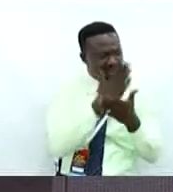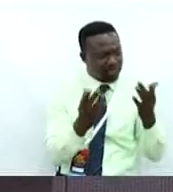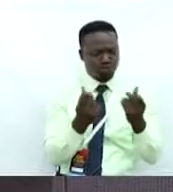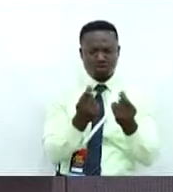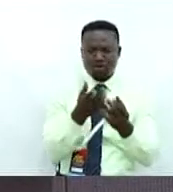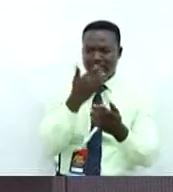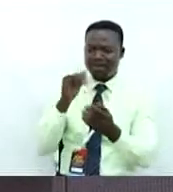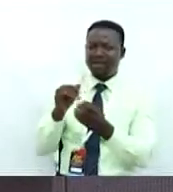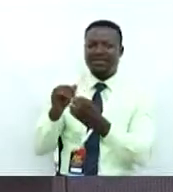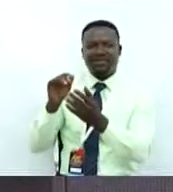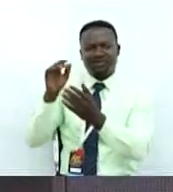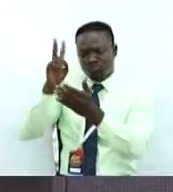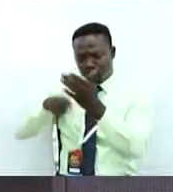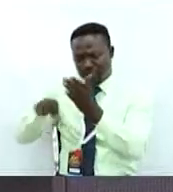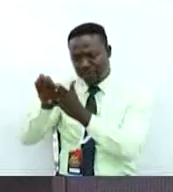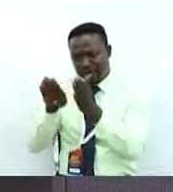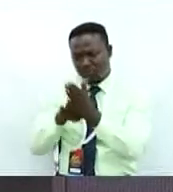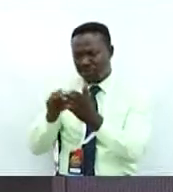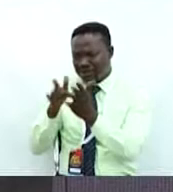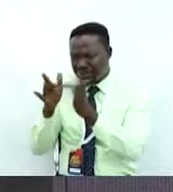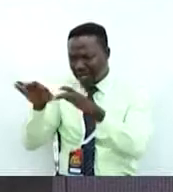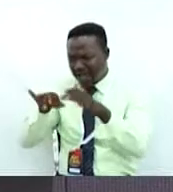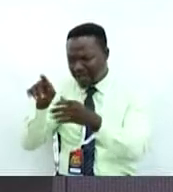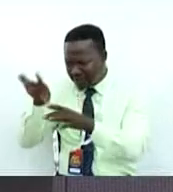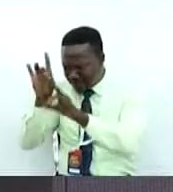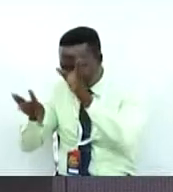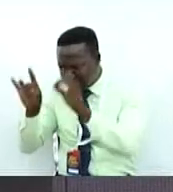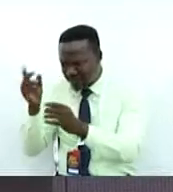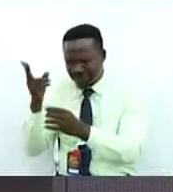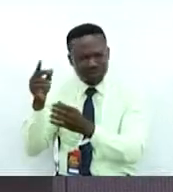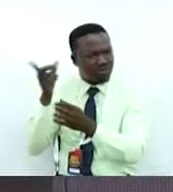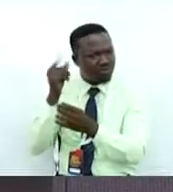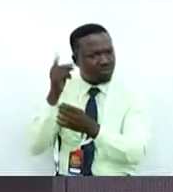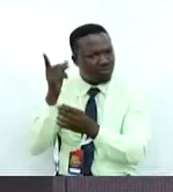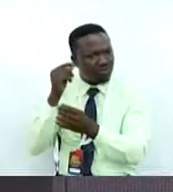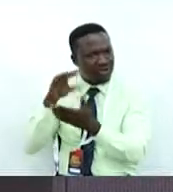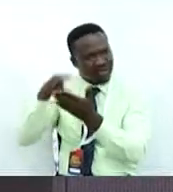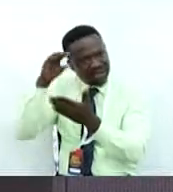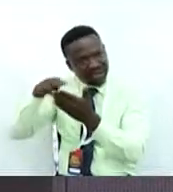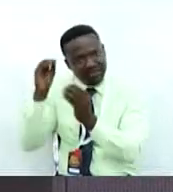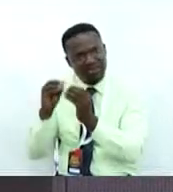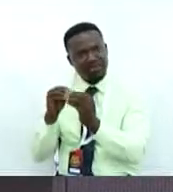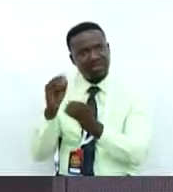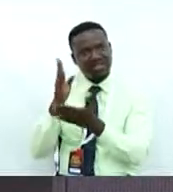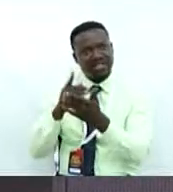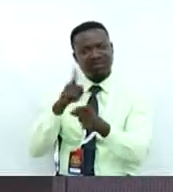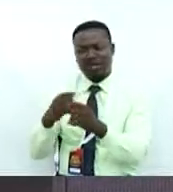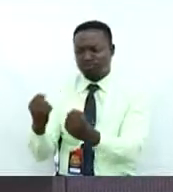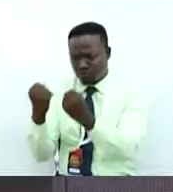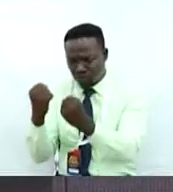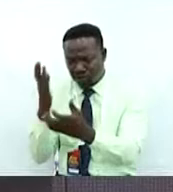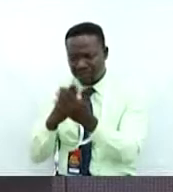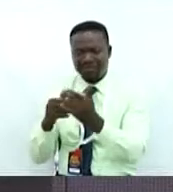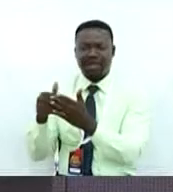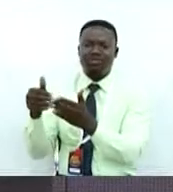through the Gospels. See the actions of Jesus. Sometimes very strong. Other times too, very, very flexible. You wouldn't